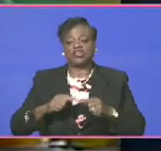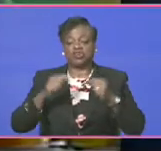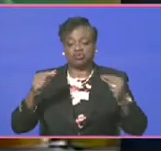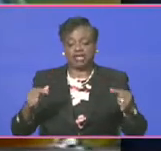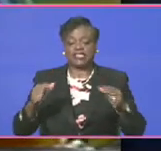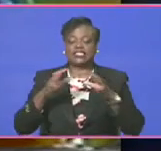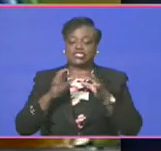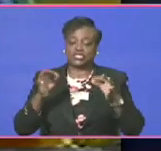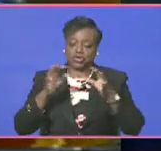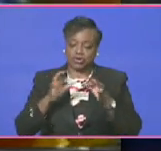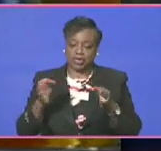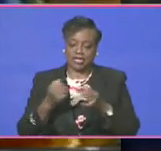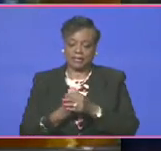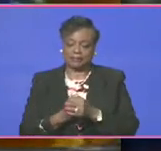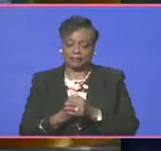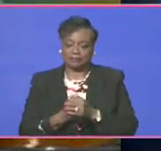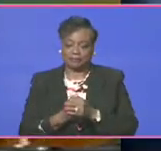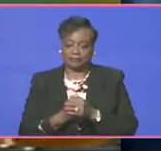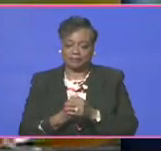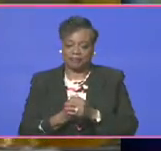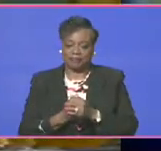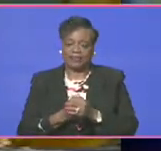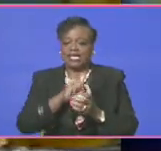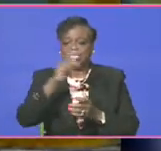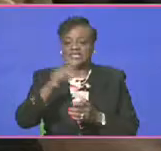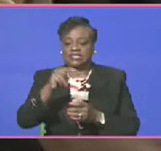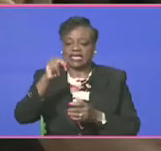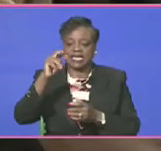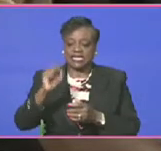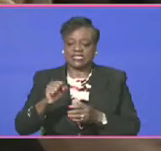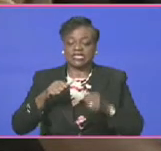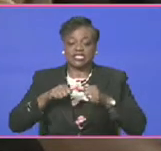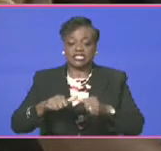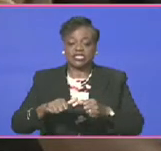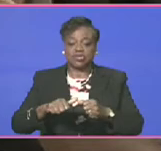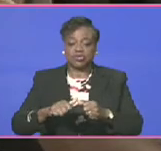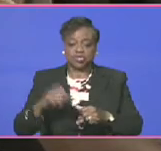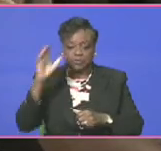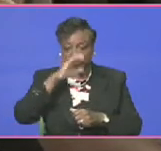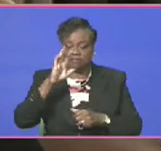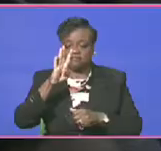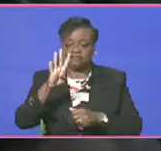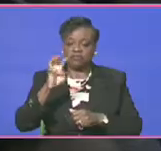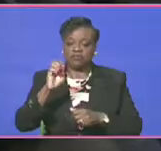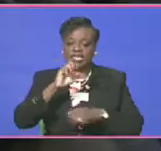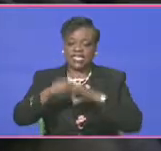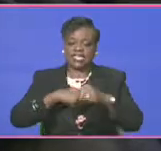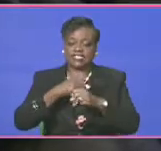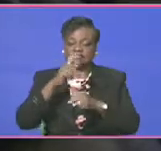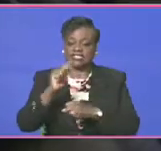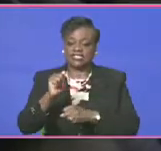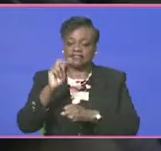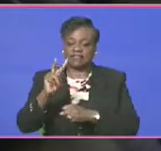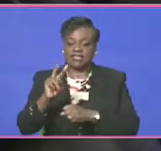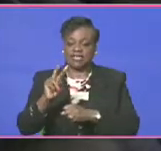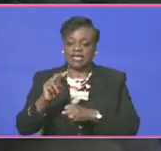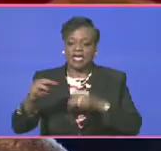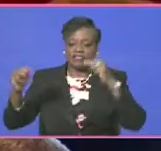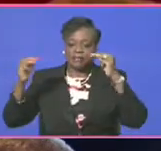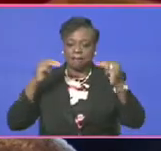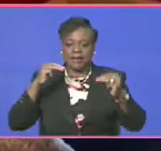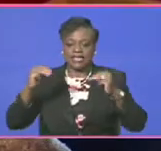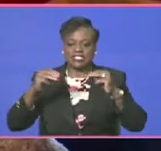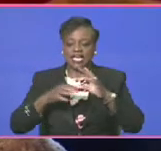As the Broadcasting Corporation of the Bahamas continues to observe 40 years of television, management and staff will pause tomorrow to show